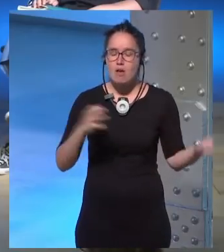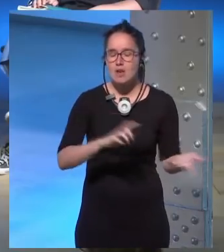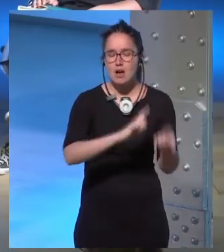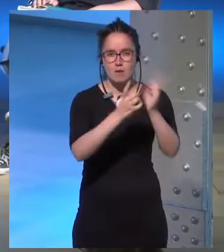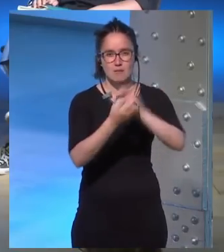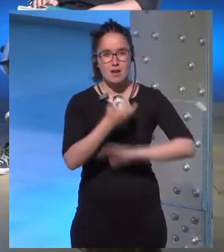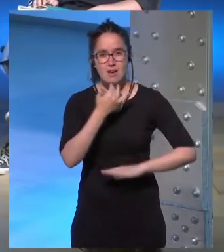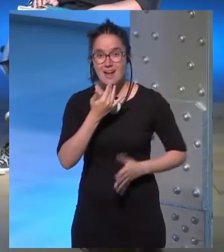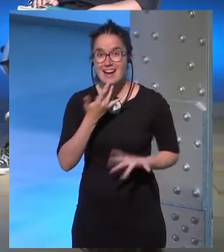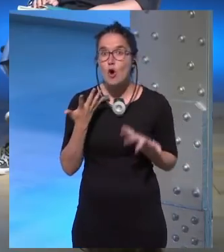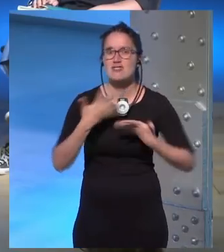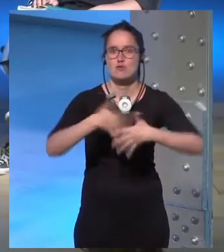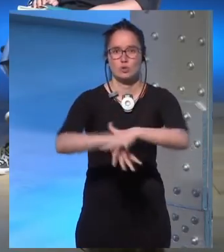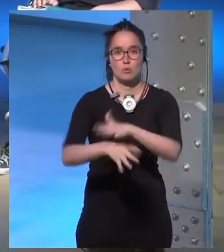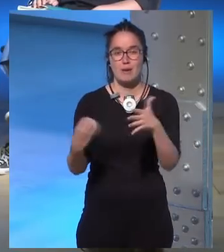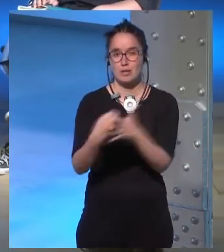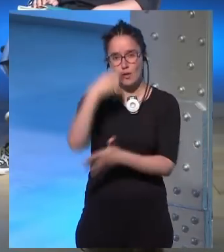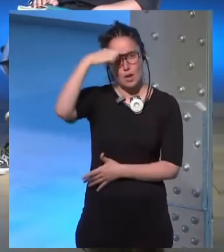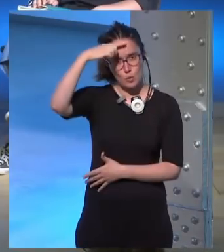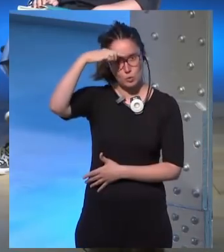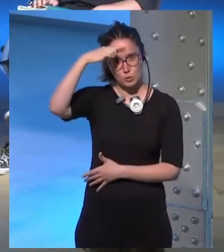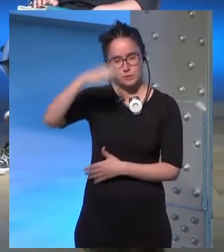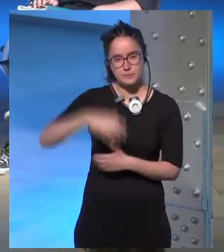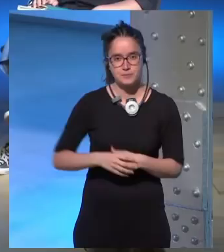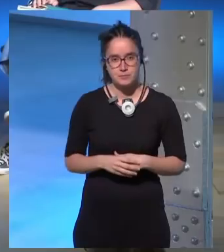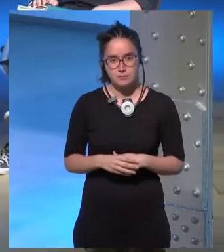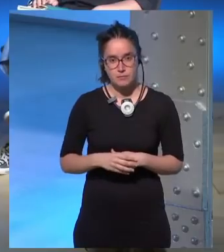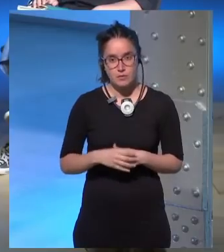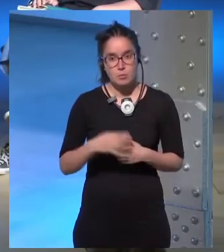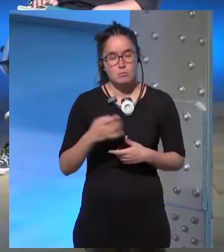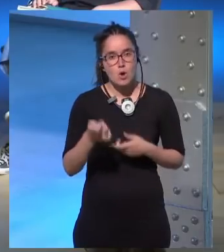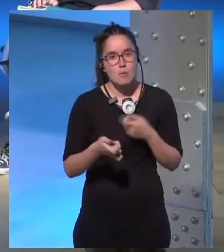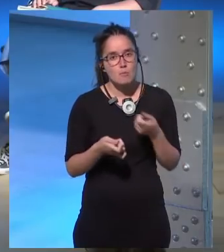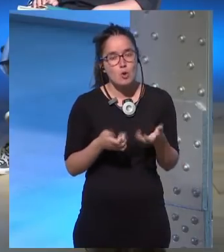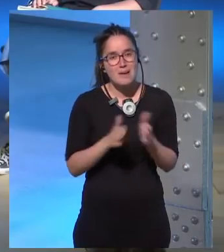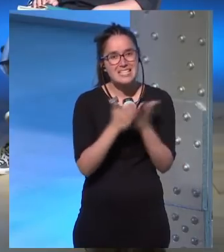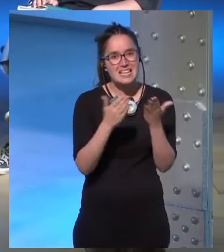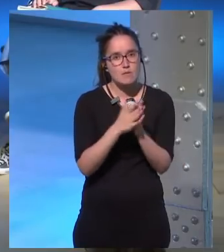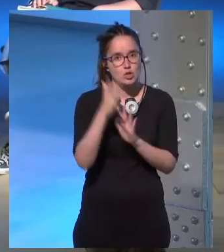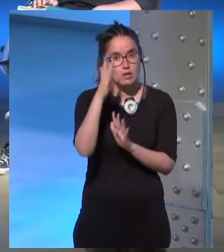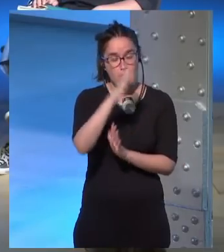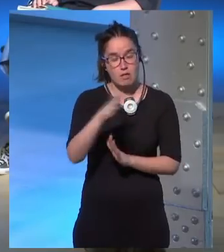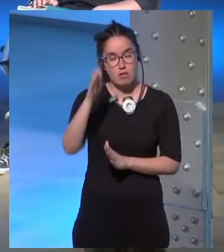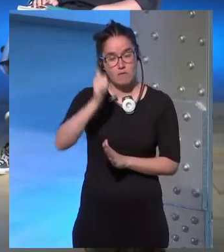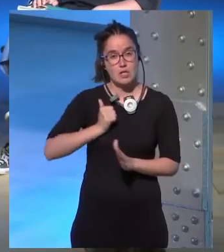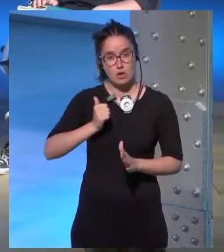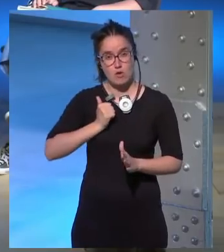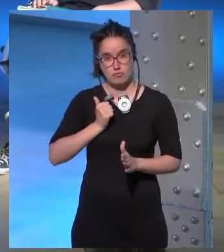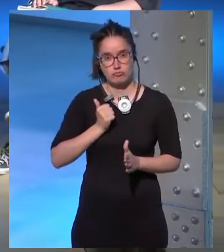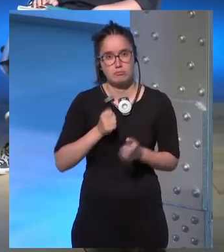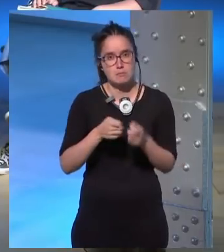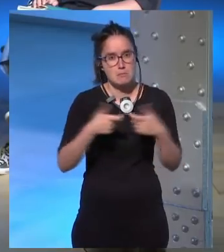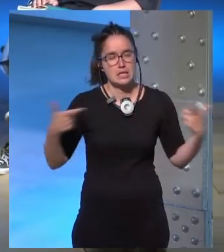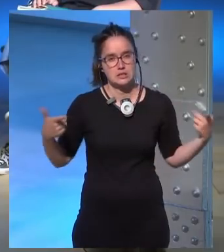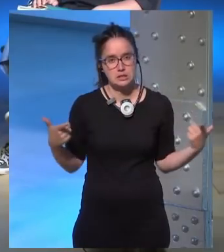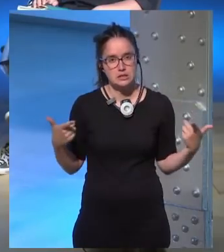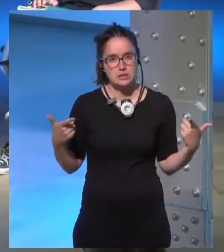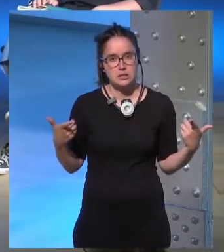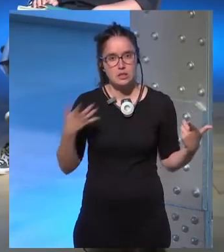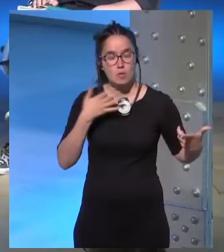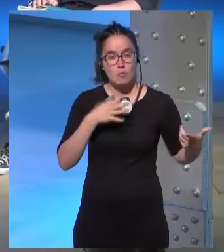que I think that through literature, luckily, we are finding more and more sci-fi